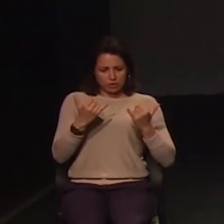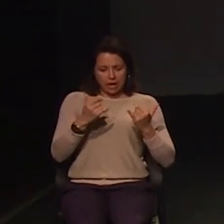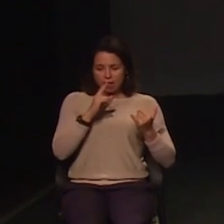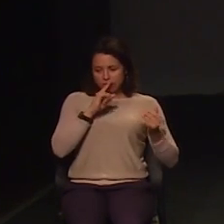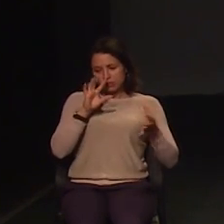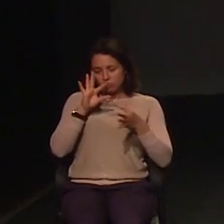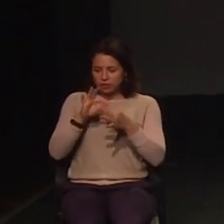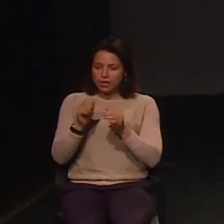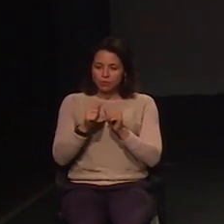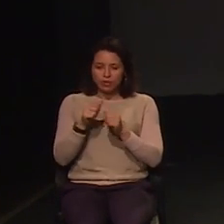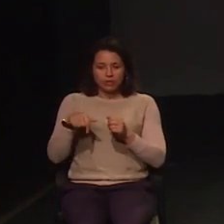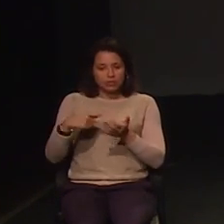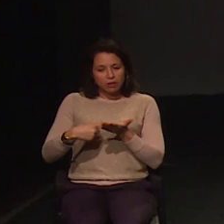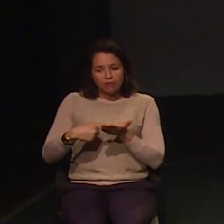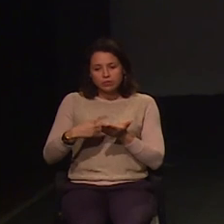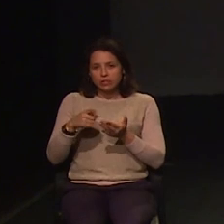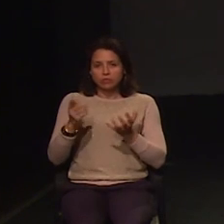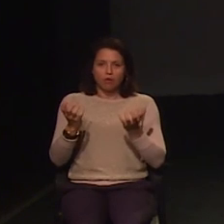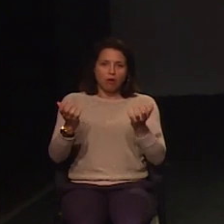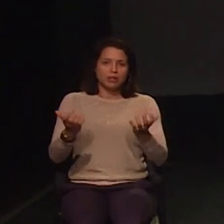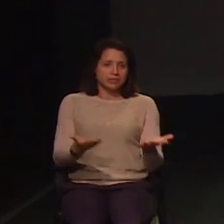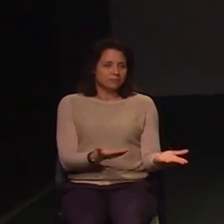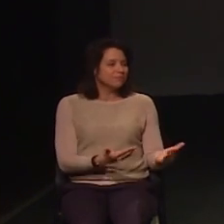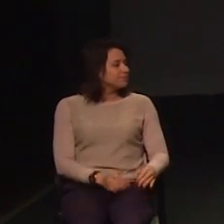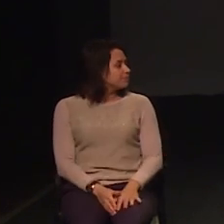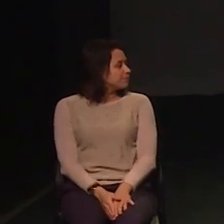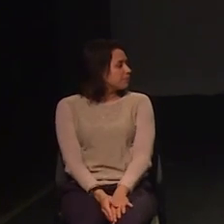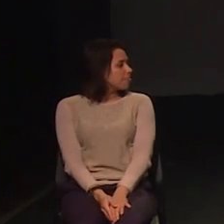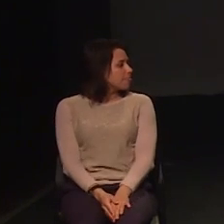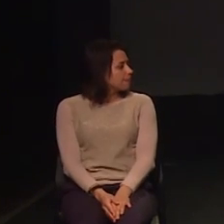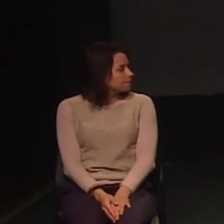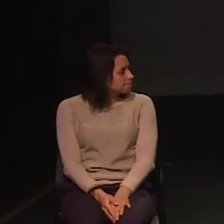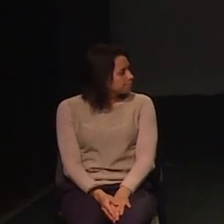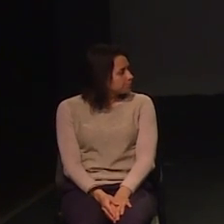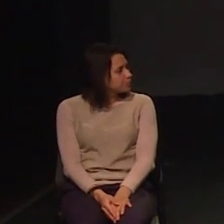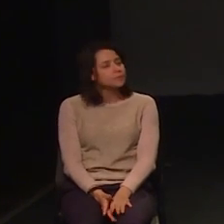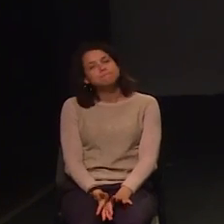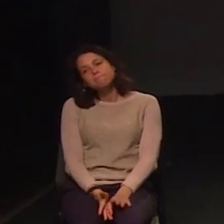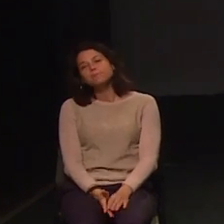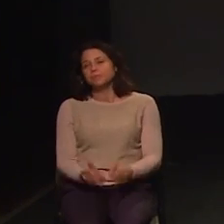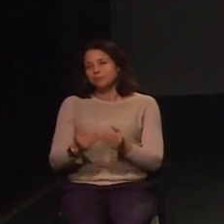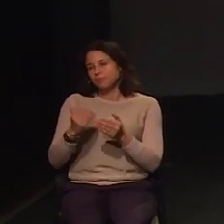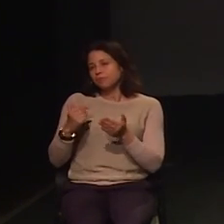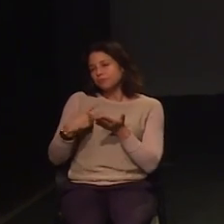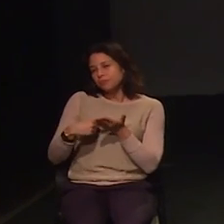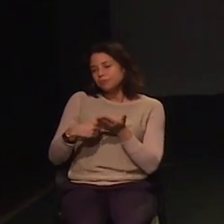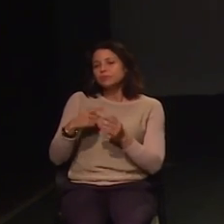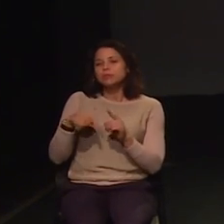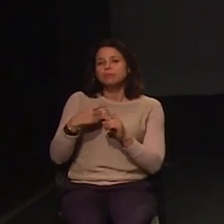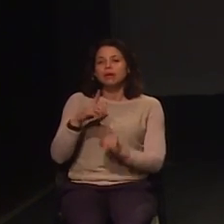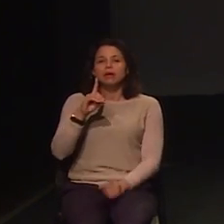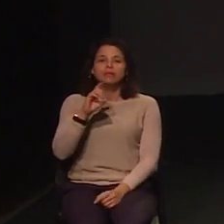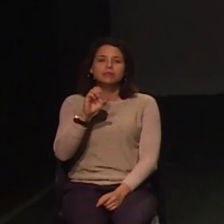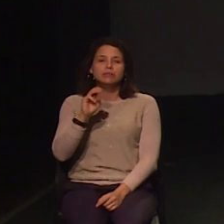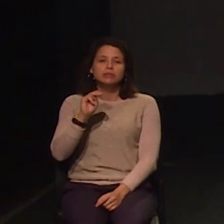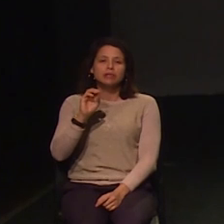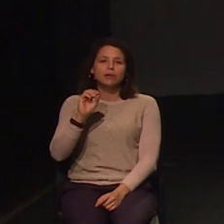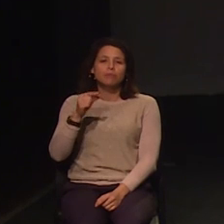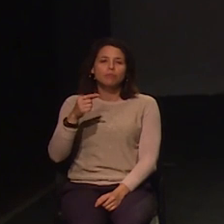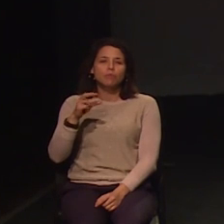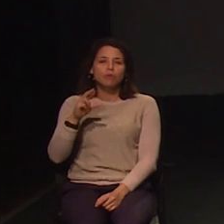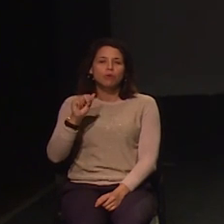this audience? I'll start with you, Ella. Well, we mentioned demographics earlier, and I think this is one of the factors that